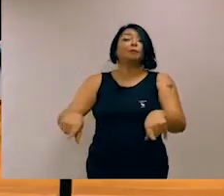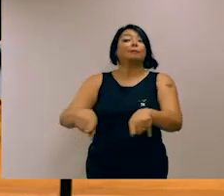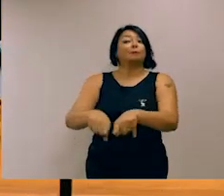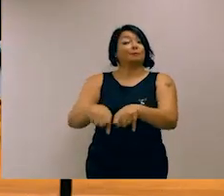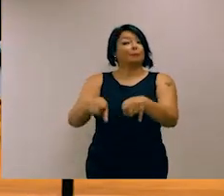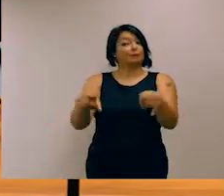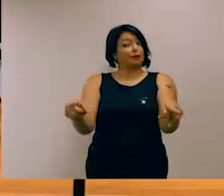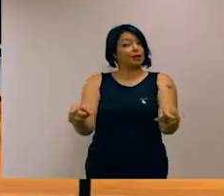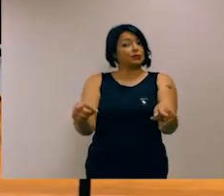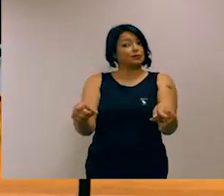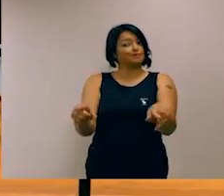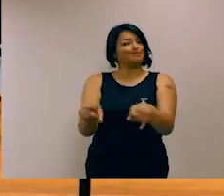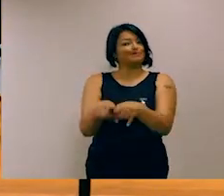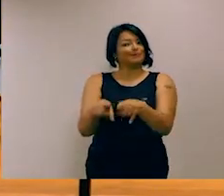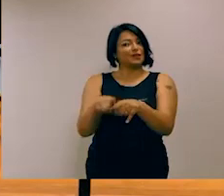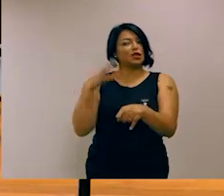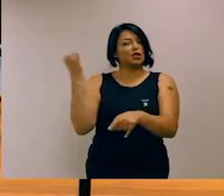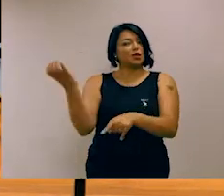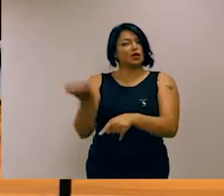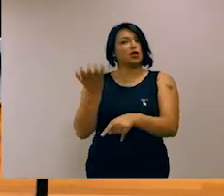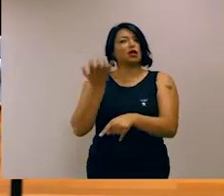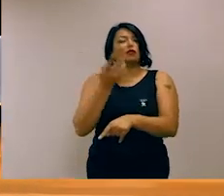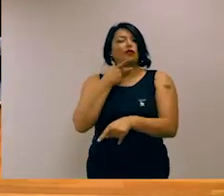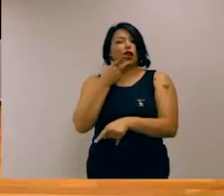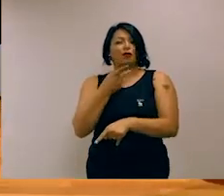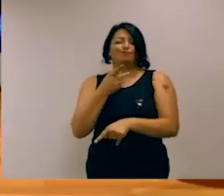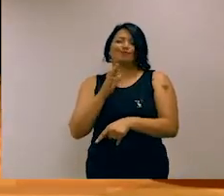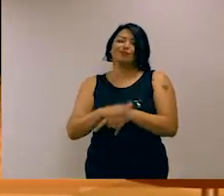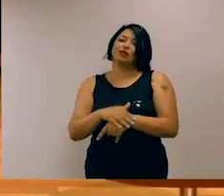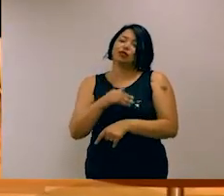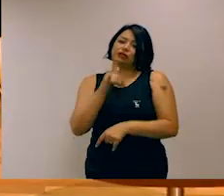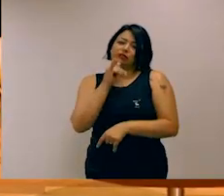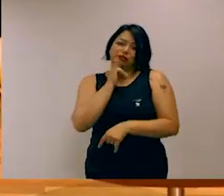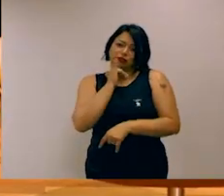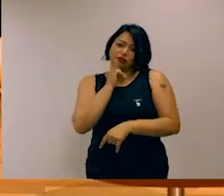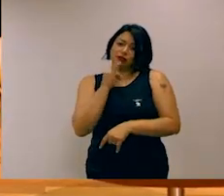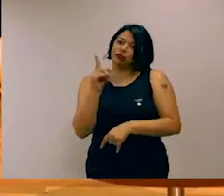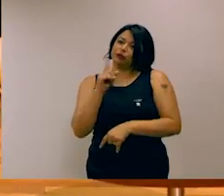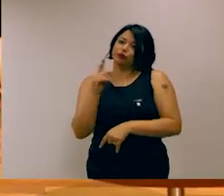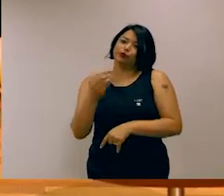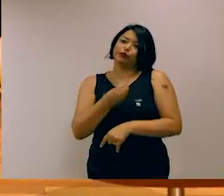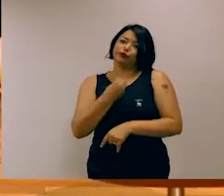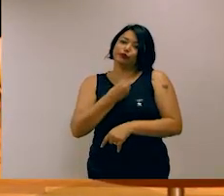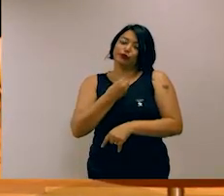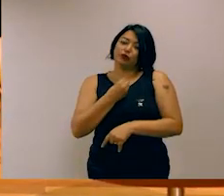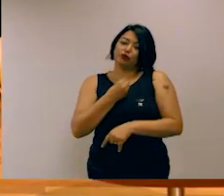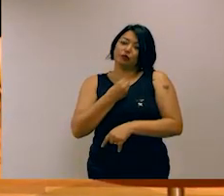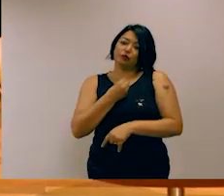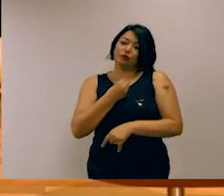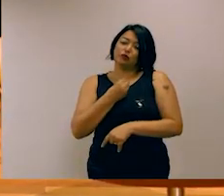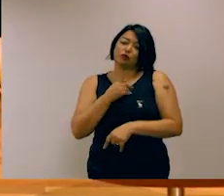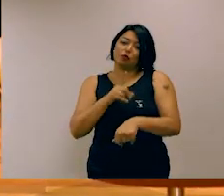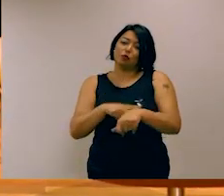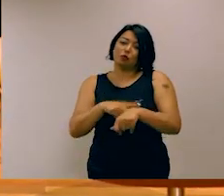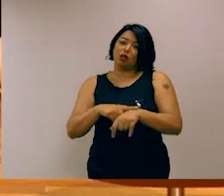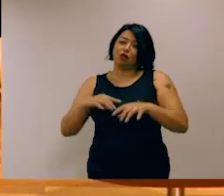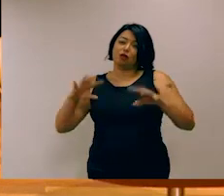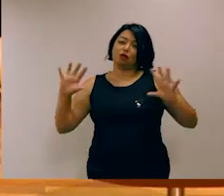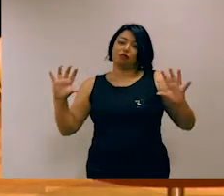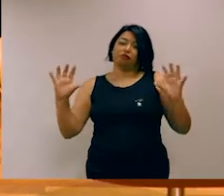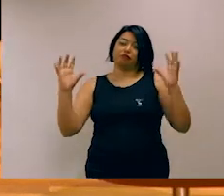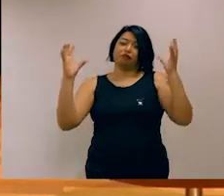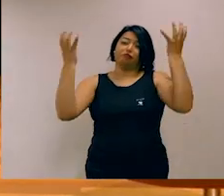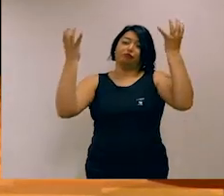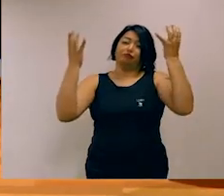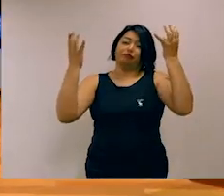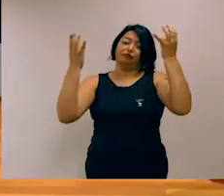for us reaching the fifth year of this event. And also I'd like to highlight that, unfortunately, we don't live a moment of